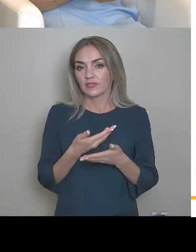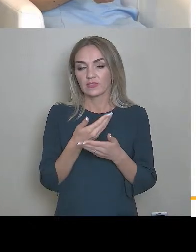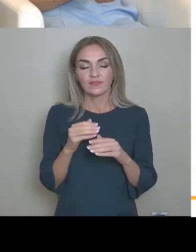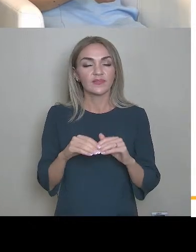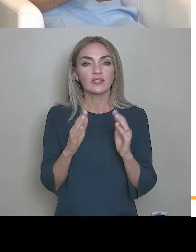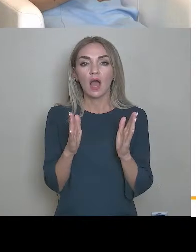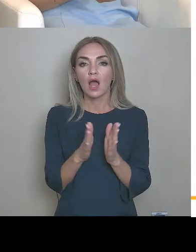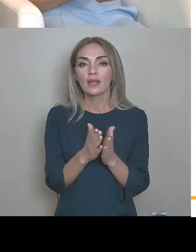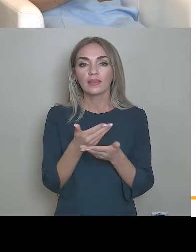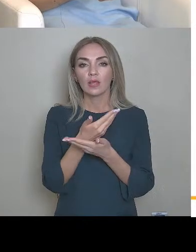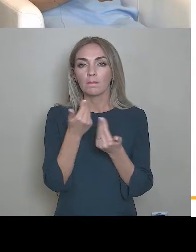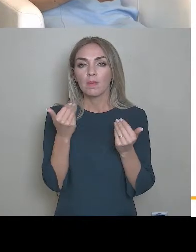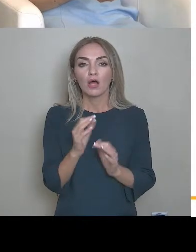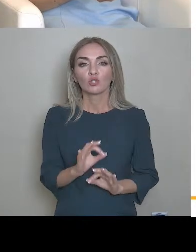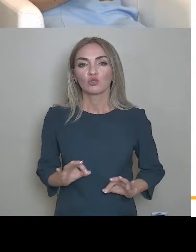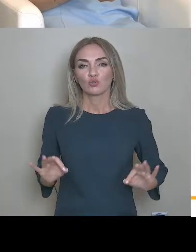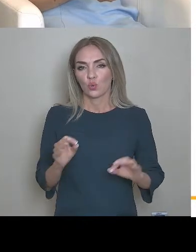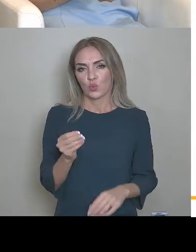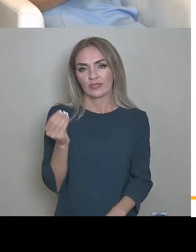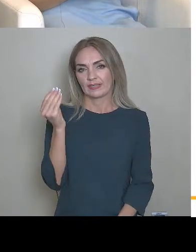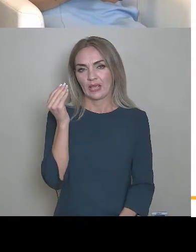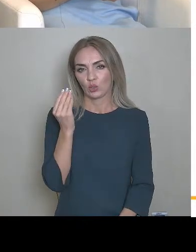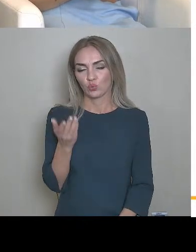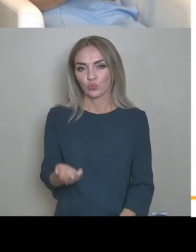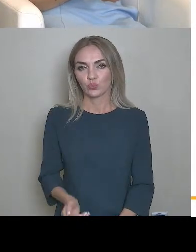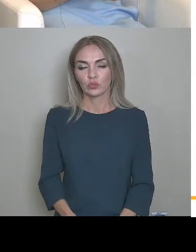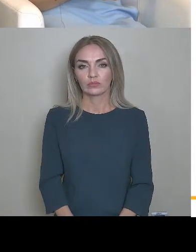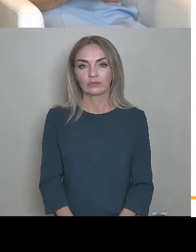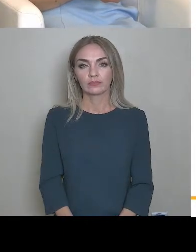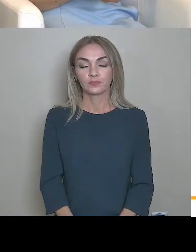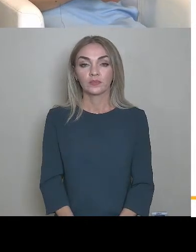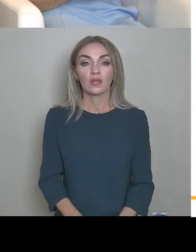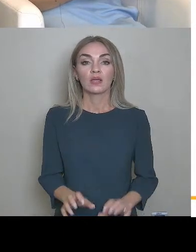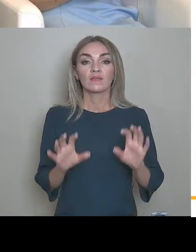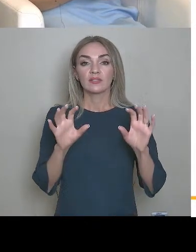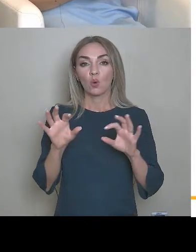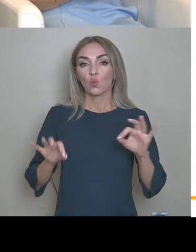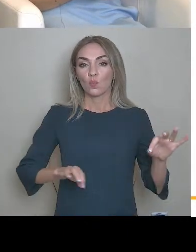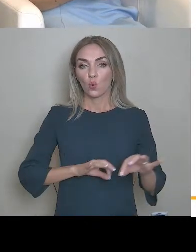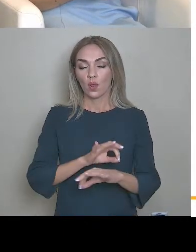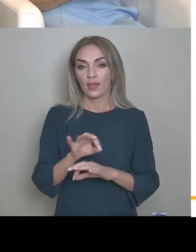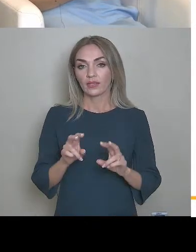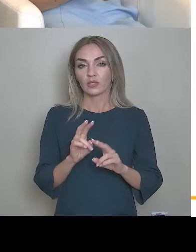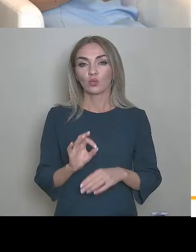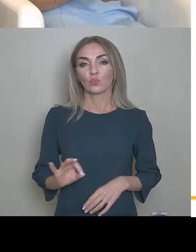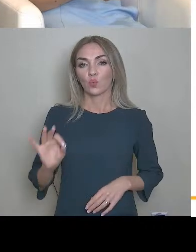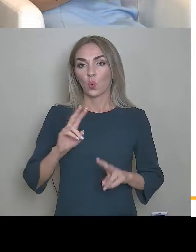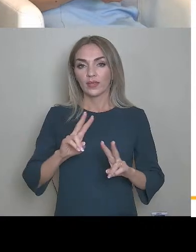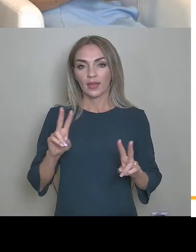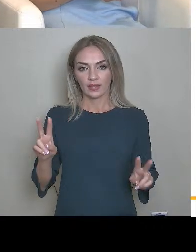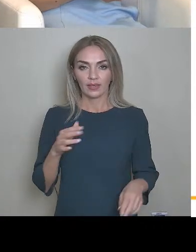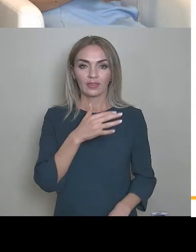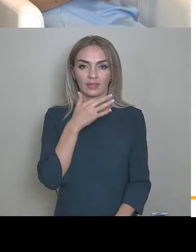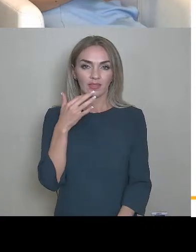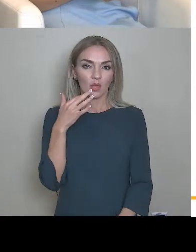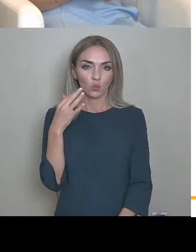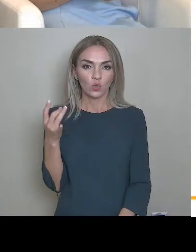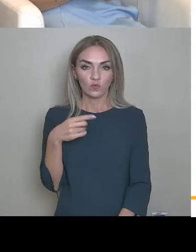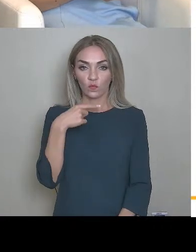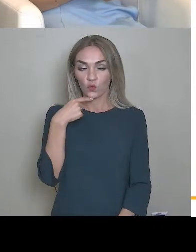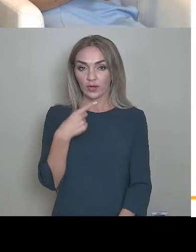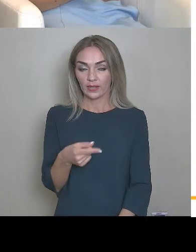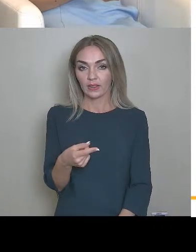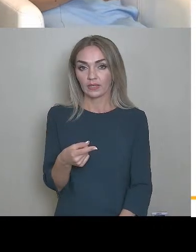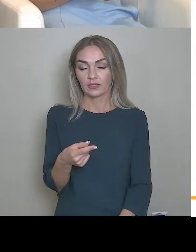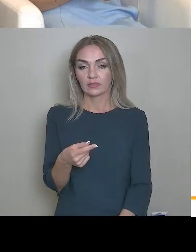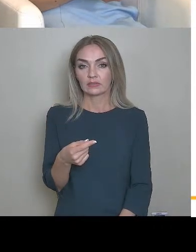is lying. So if there are no legal effects, what's the point of having it? So that's why the draft law that we keep referring to,